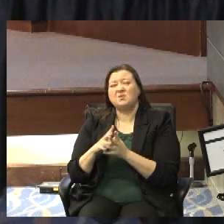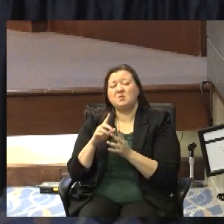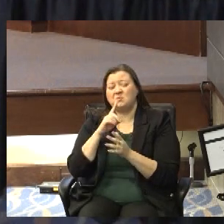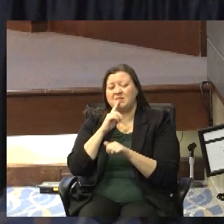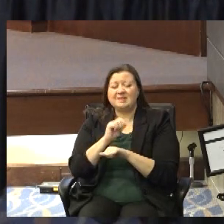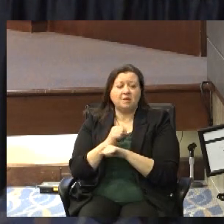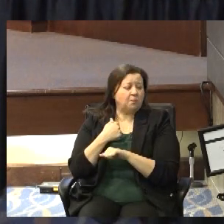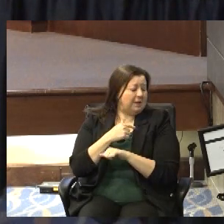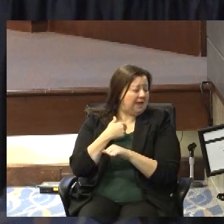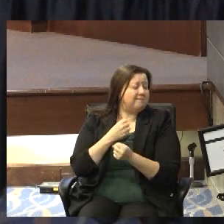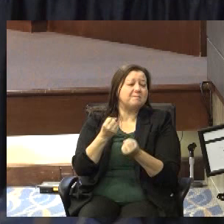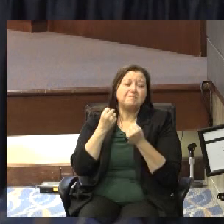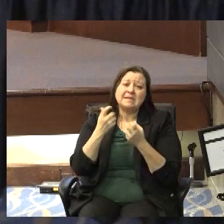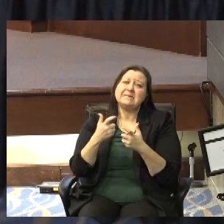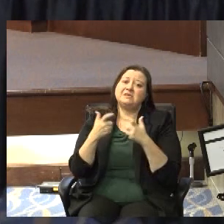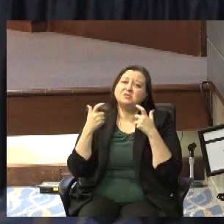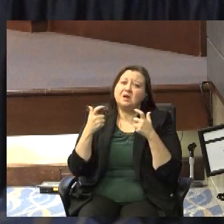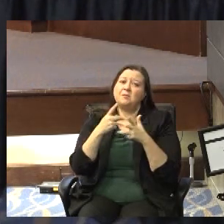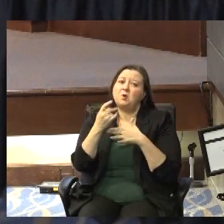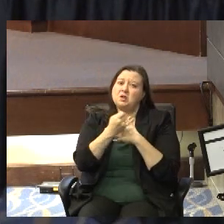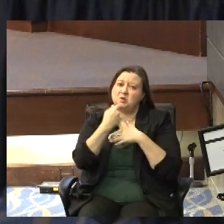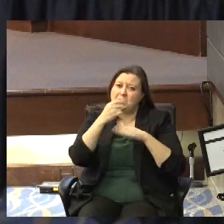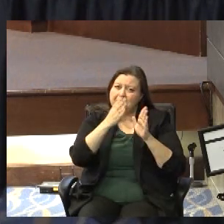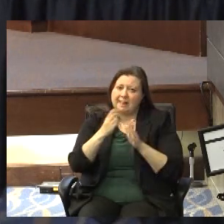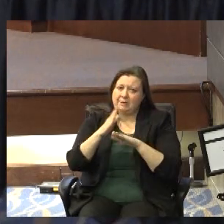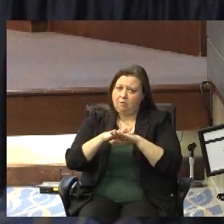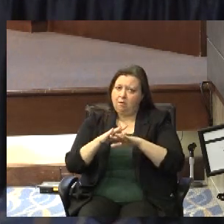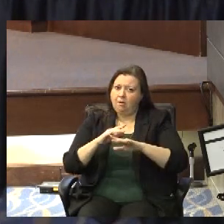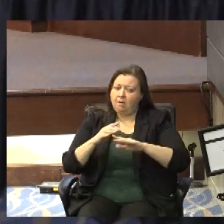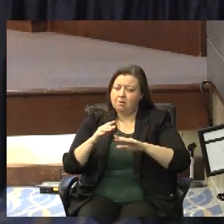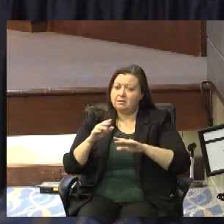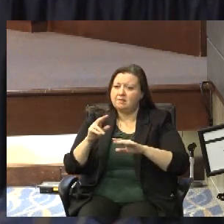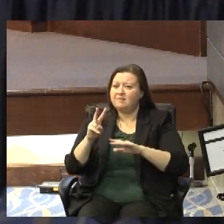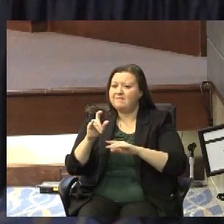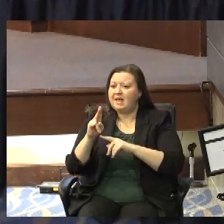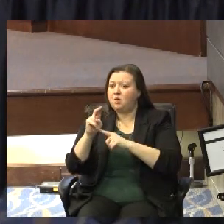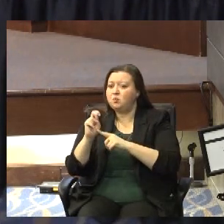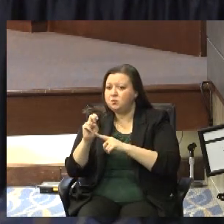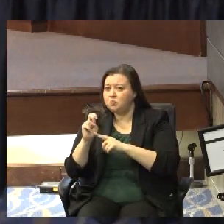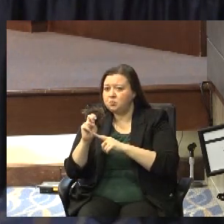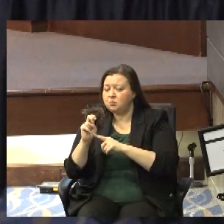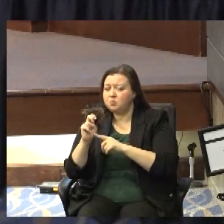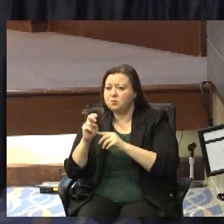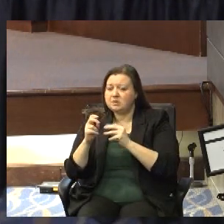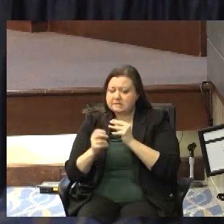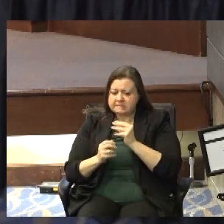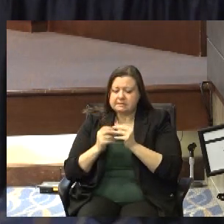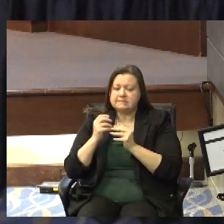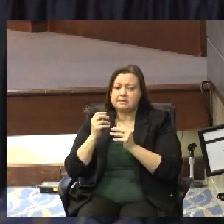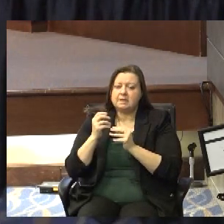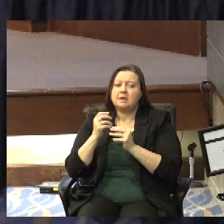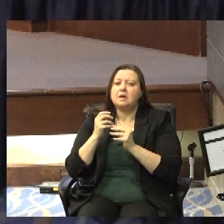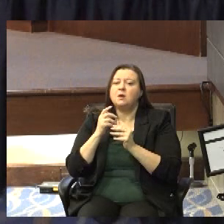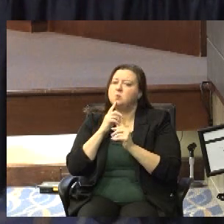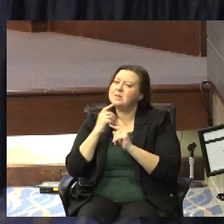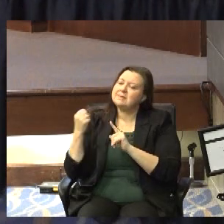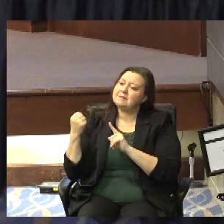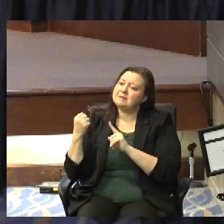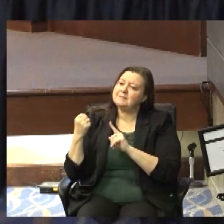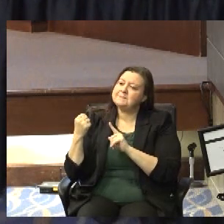projects. And as Sarah talked about value coming on the rolls, that has a very real impact on